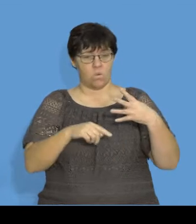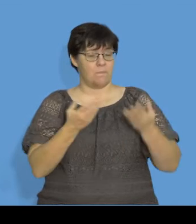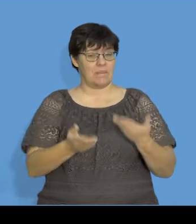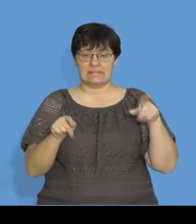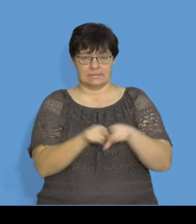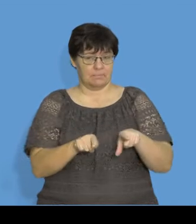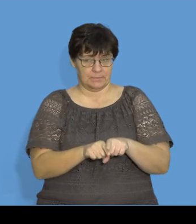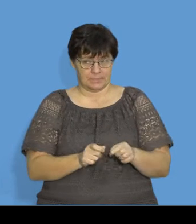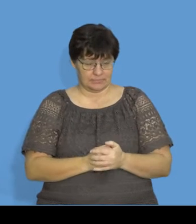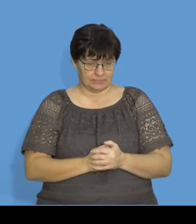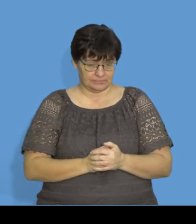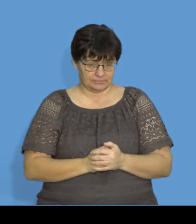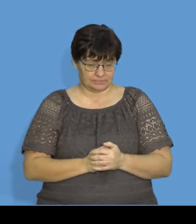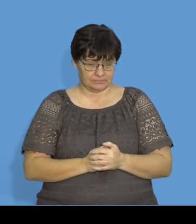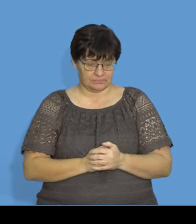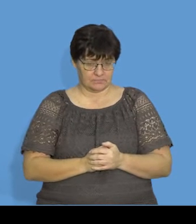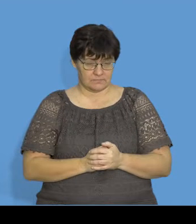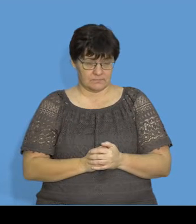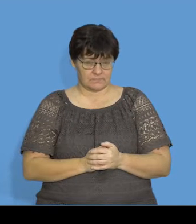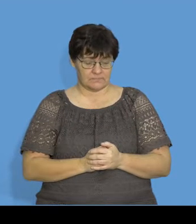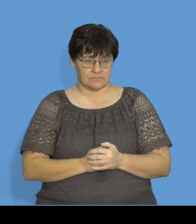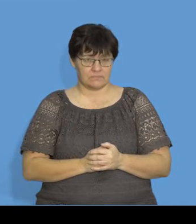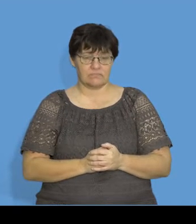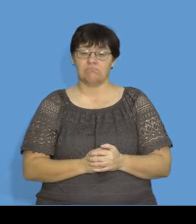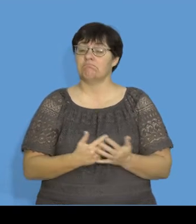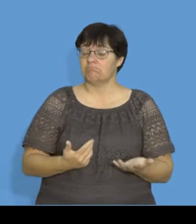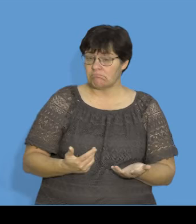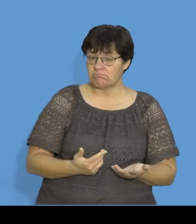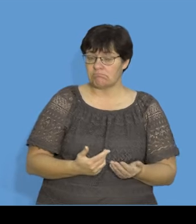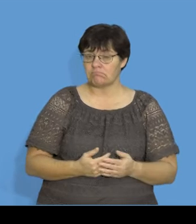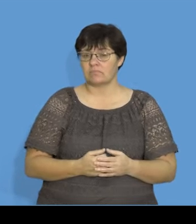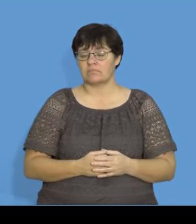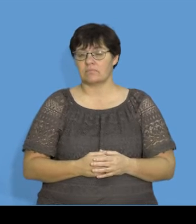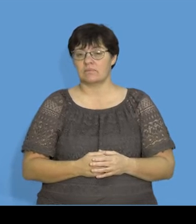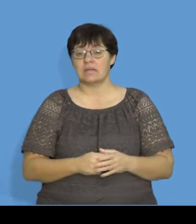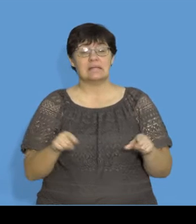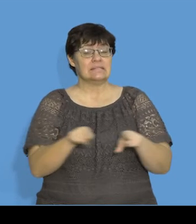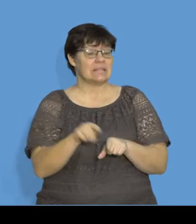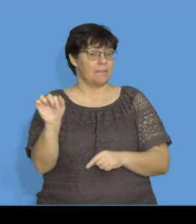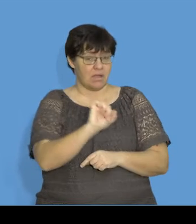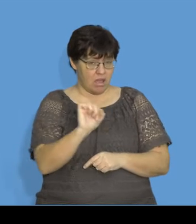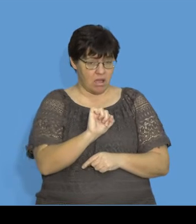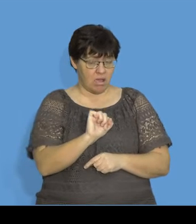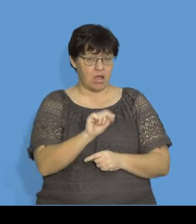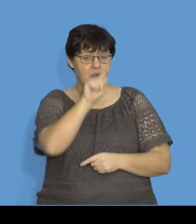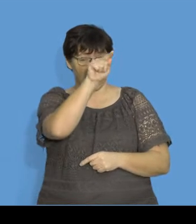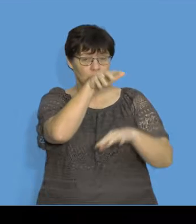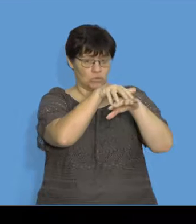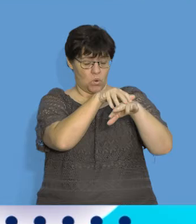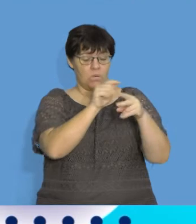Okay? So we kept the same car. But every time we did it, we had the same car was going